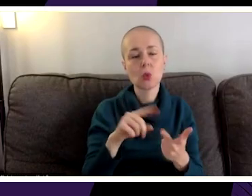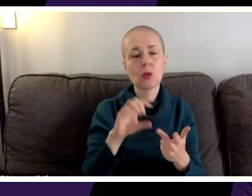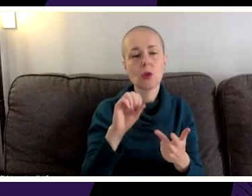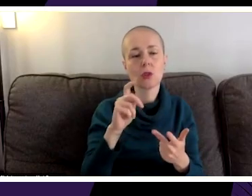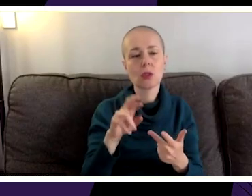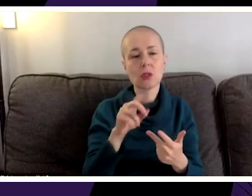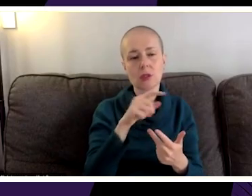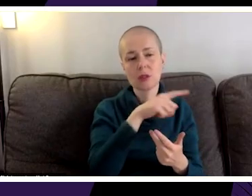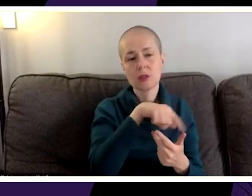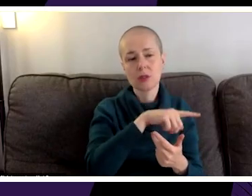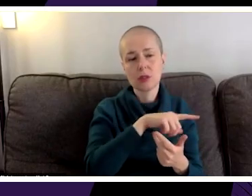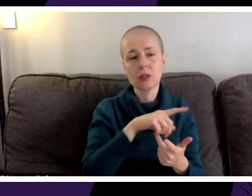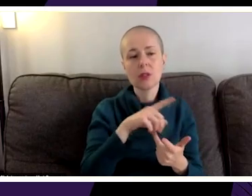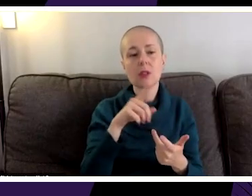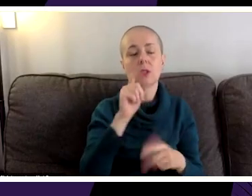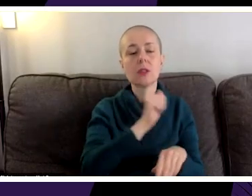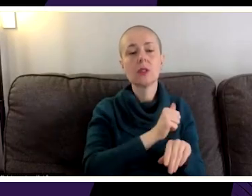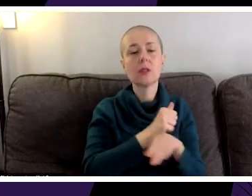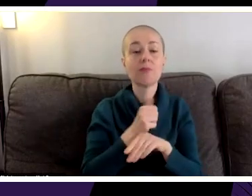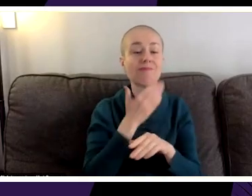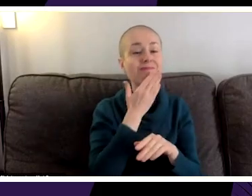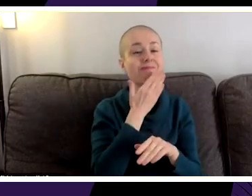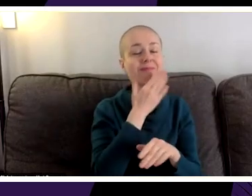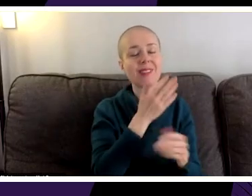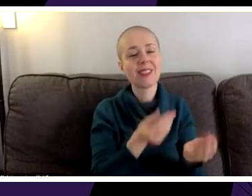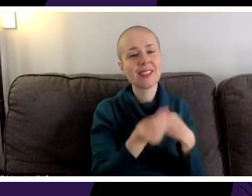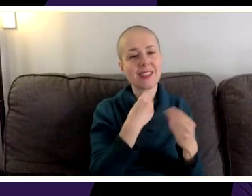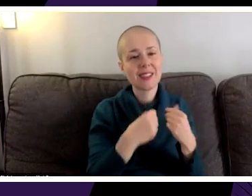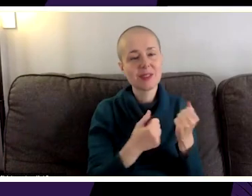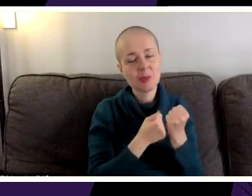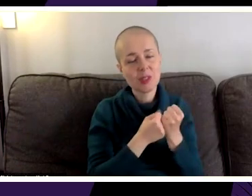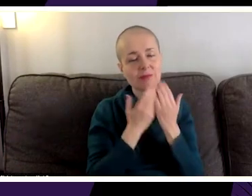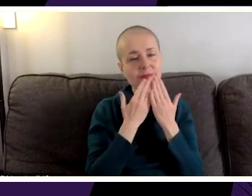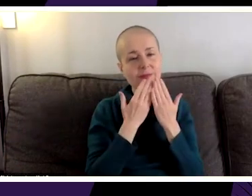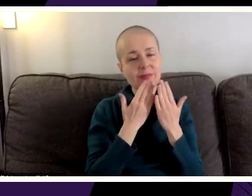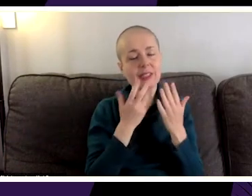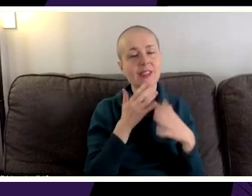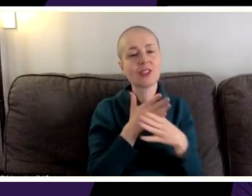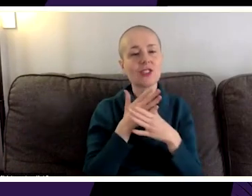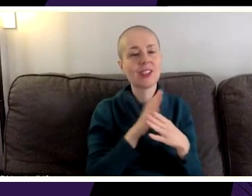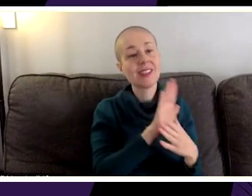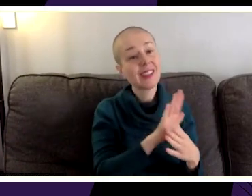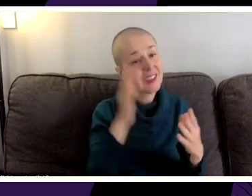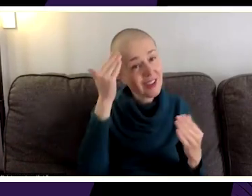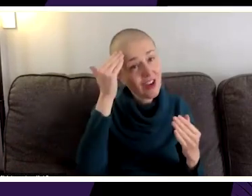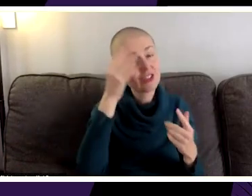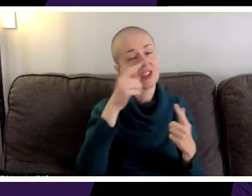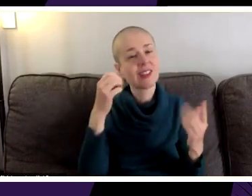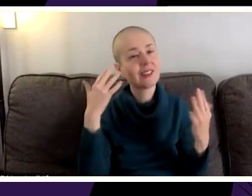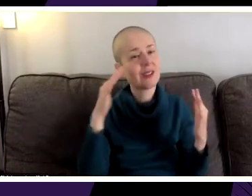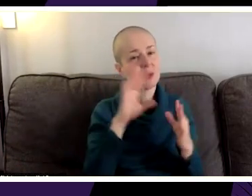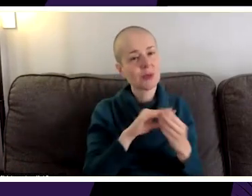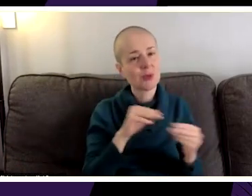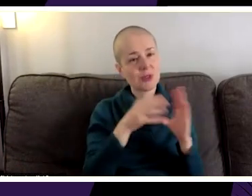or Sarawat Ranglamphon for their generosity and sharing their knowledge, sound, and stories. We are grateful to